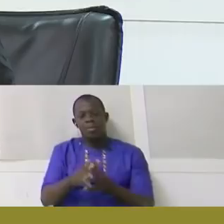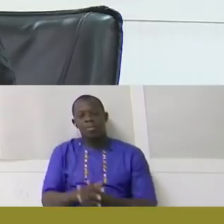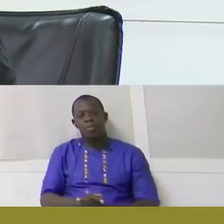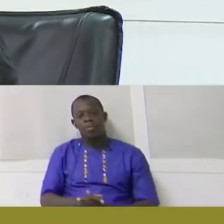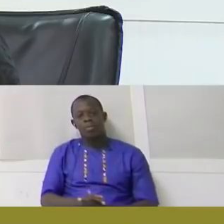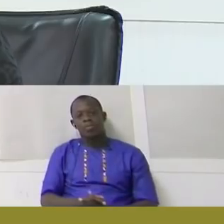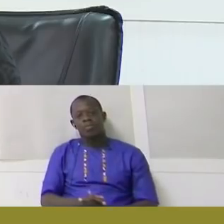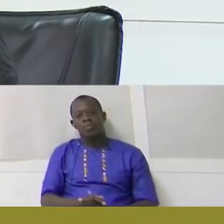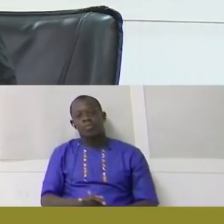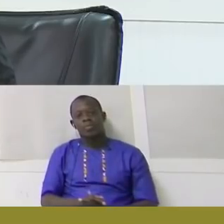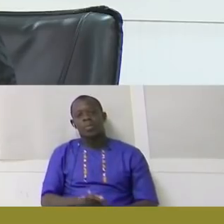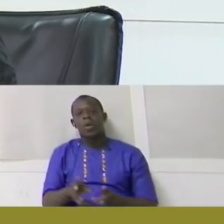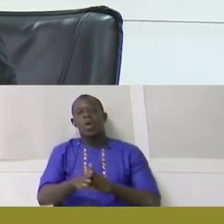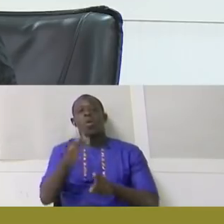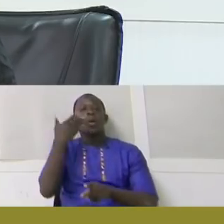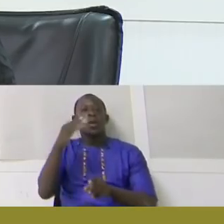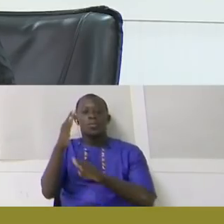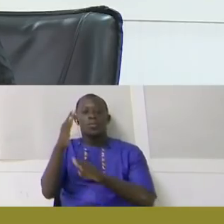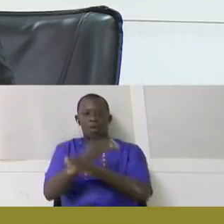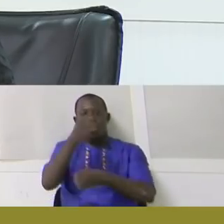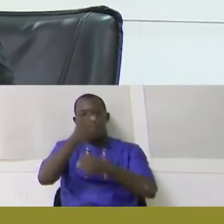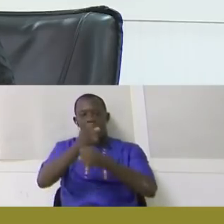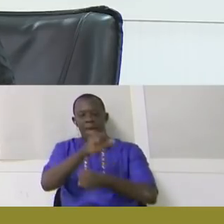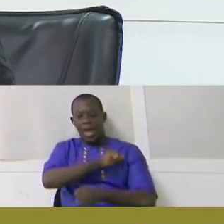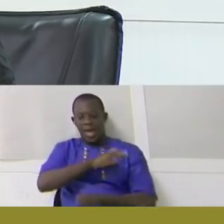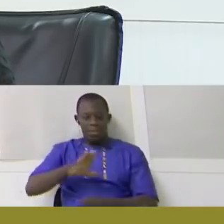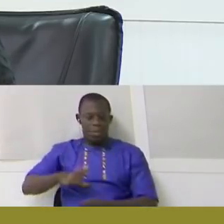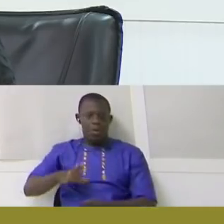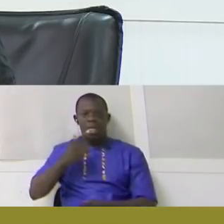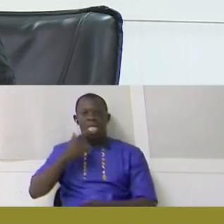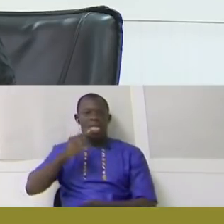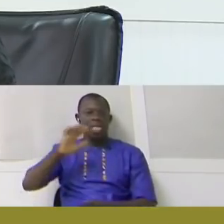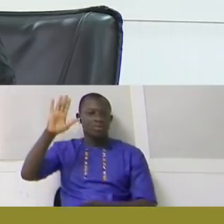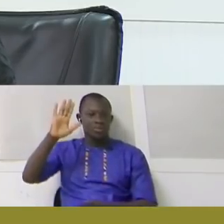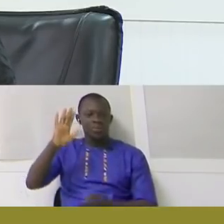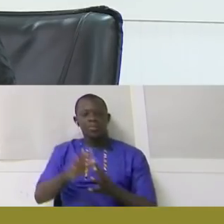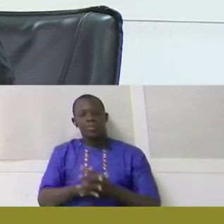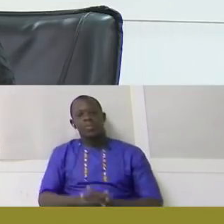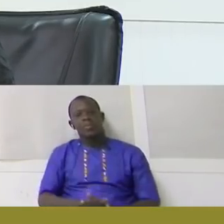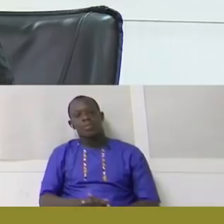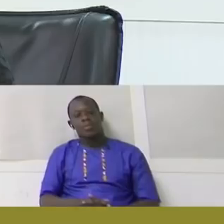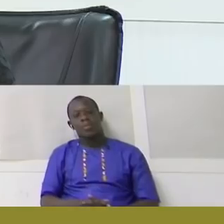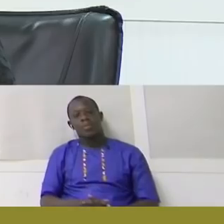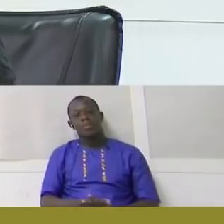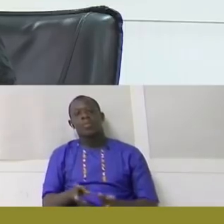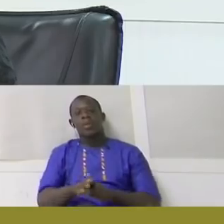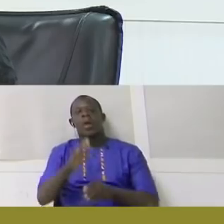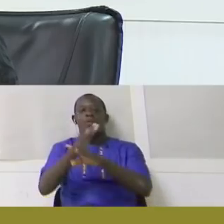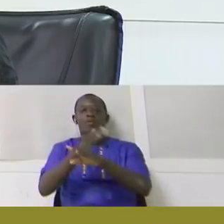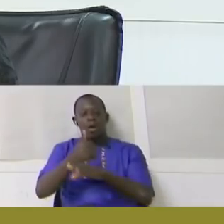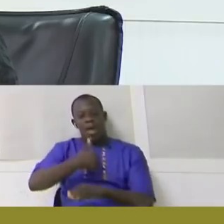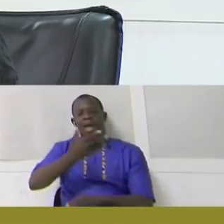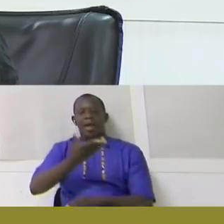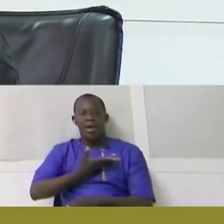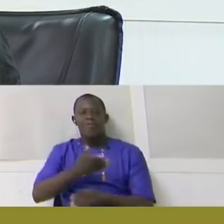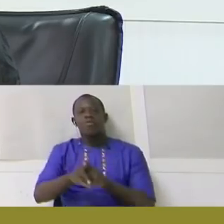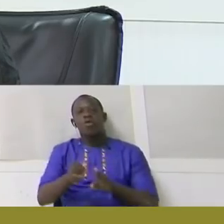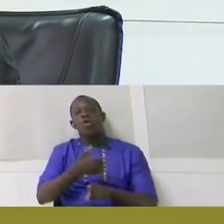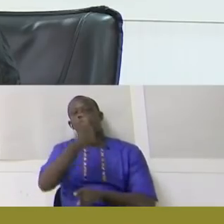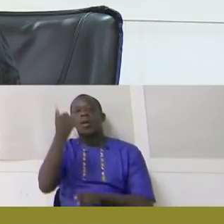Binyo watlo Adama Barrow. When Adama Barrow was being sworn in. Amona ay delegation in Al